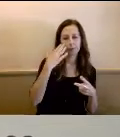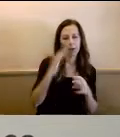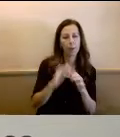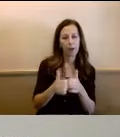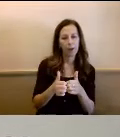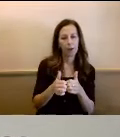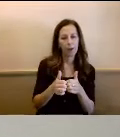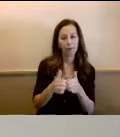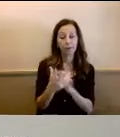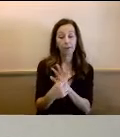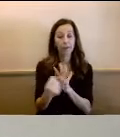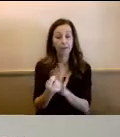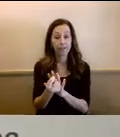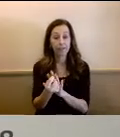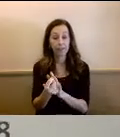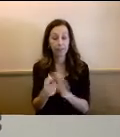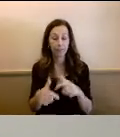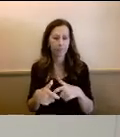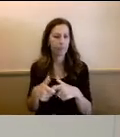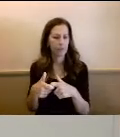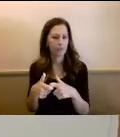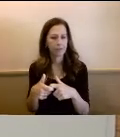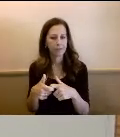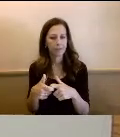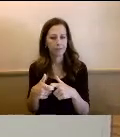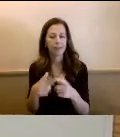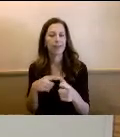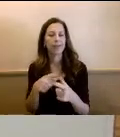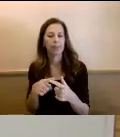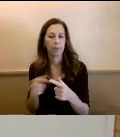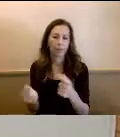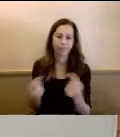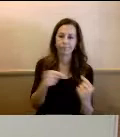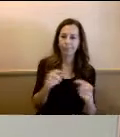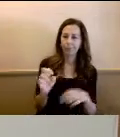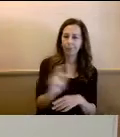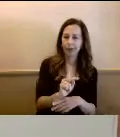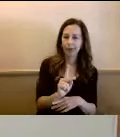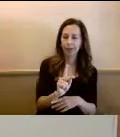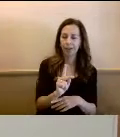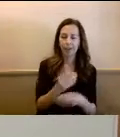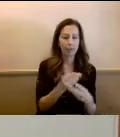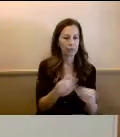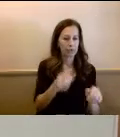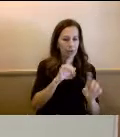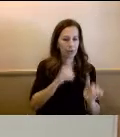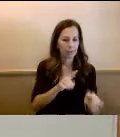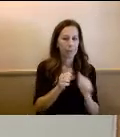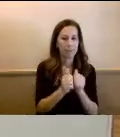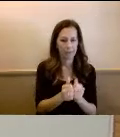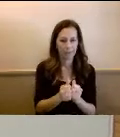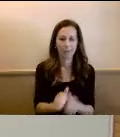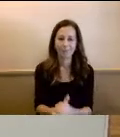these. So just pause and do these, and we'll come back in a moment and do them together.